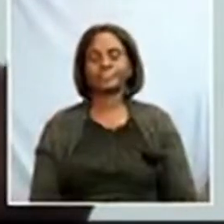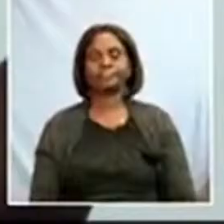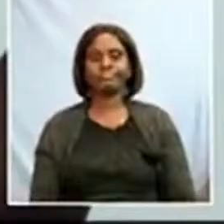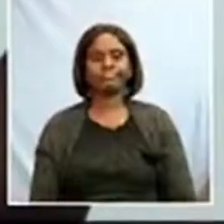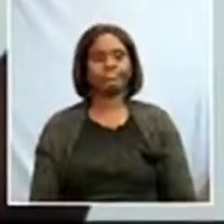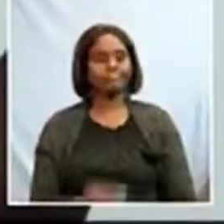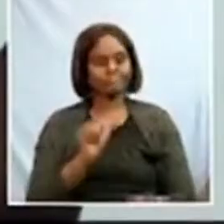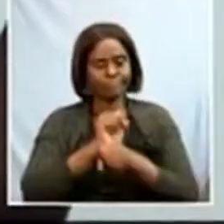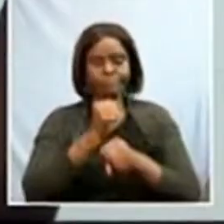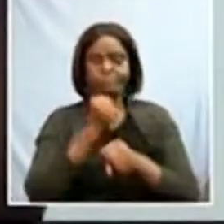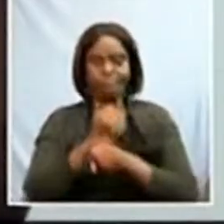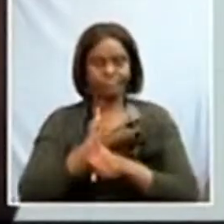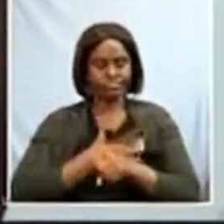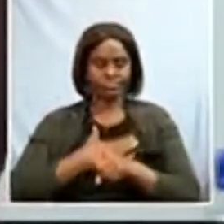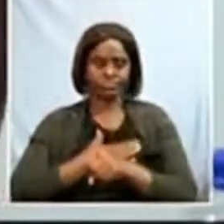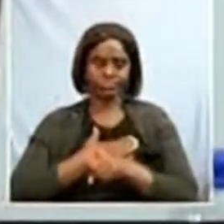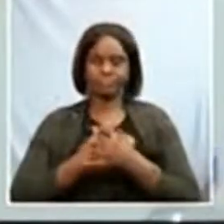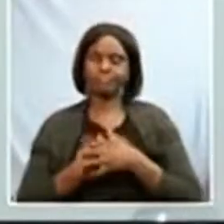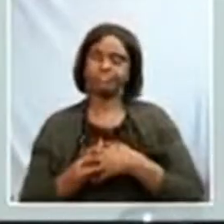Can we step up?